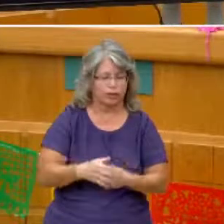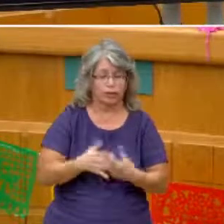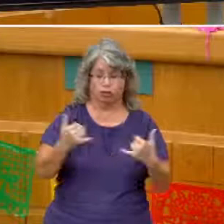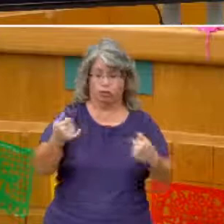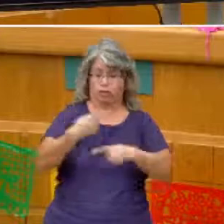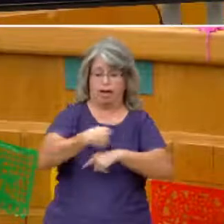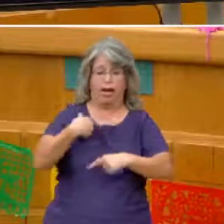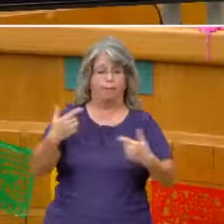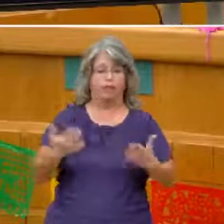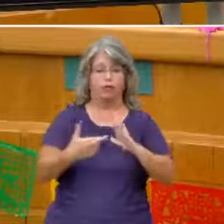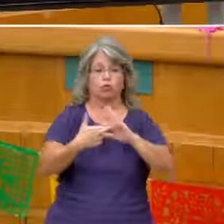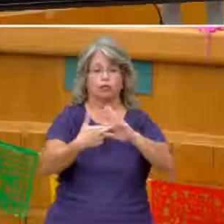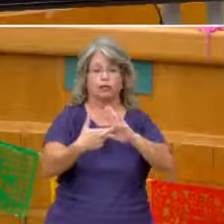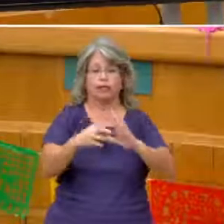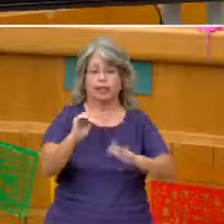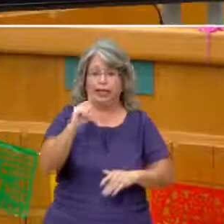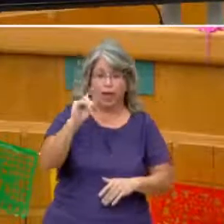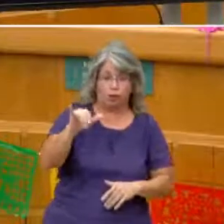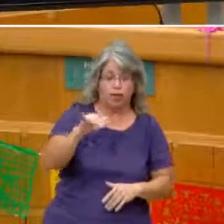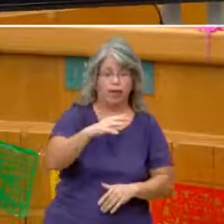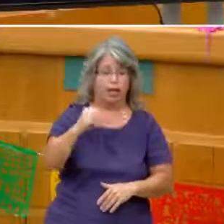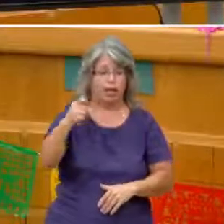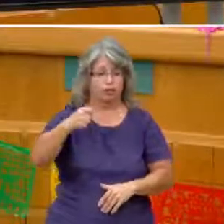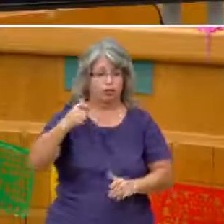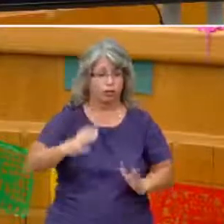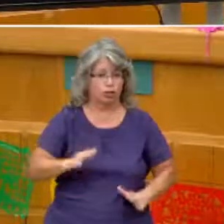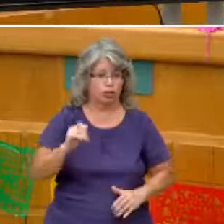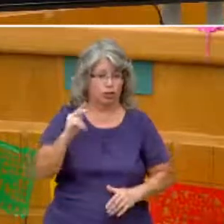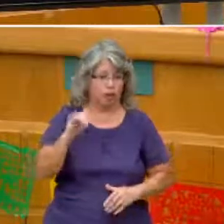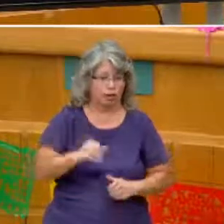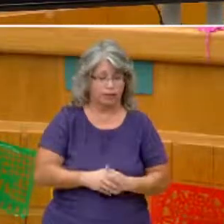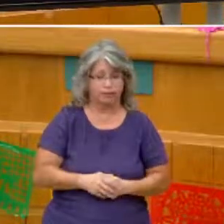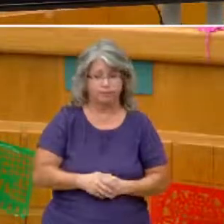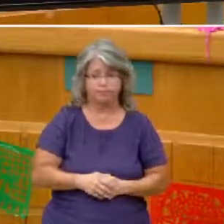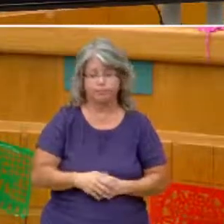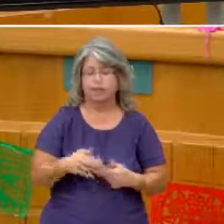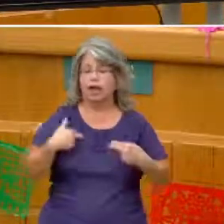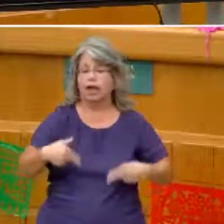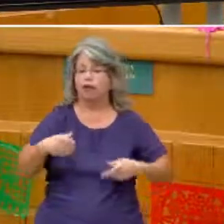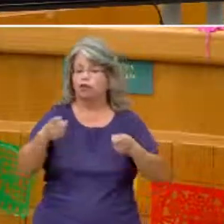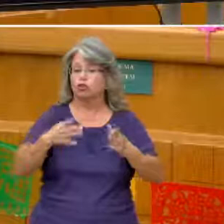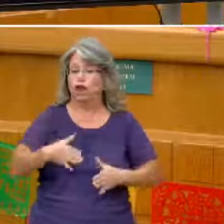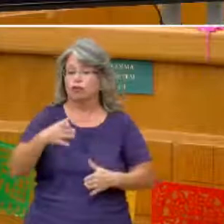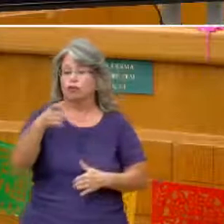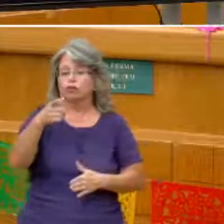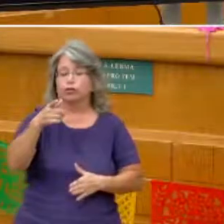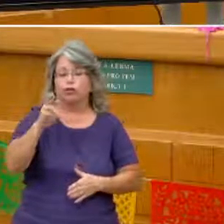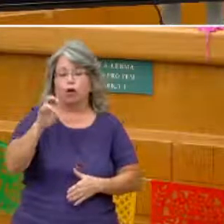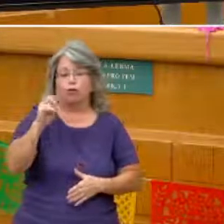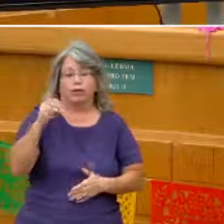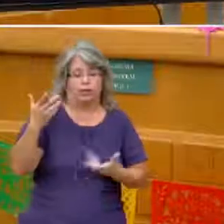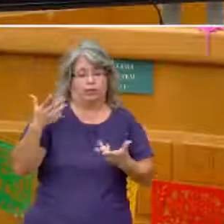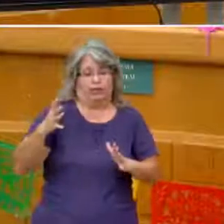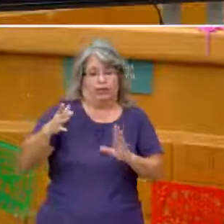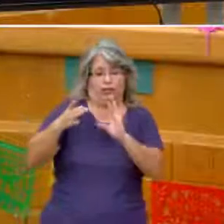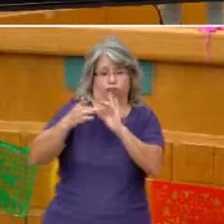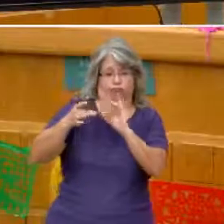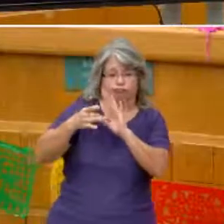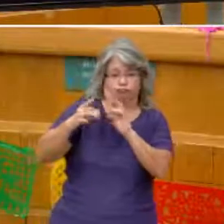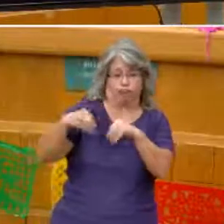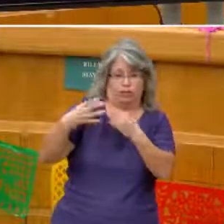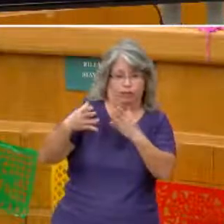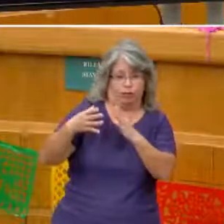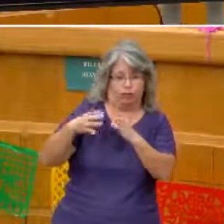Canales, who can't be here. Health Director Annette Rodriguez has given you an overview of our current status, and if Judge Canales were